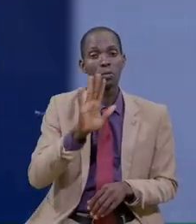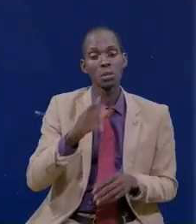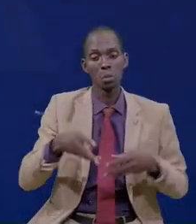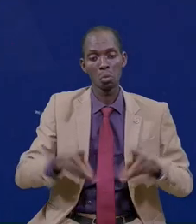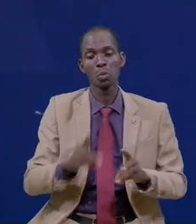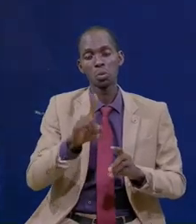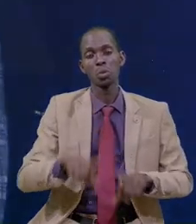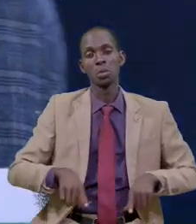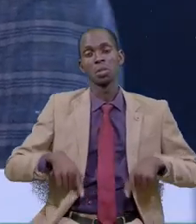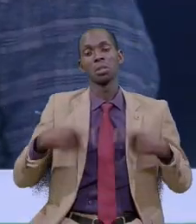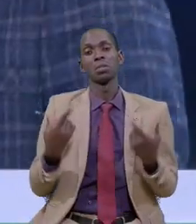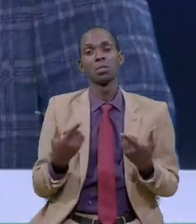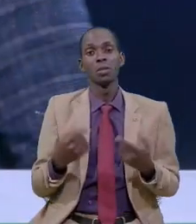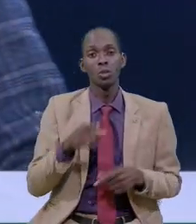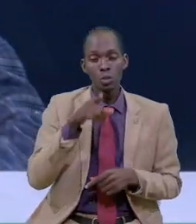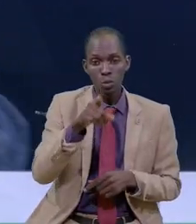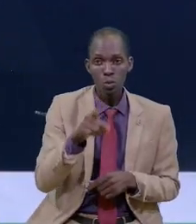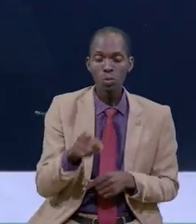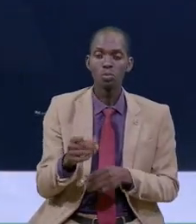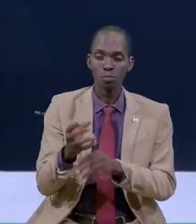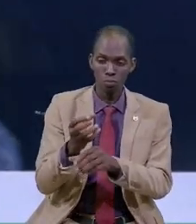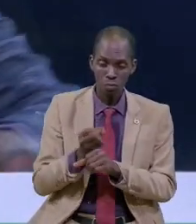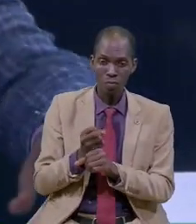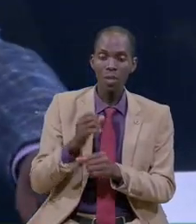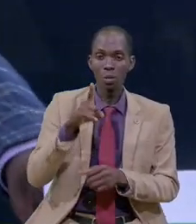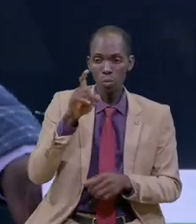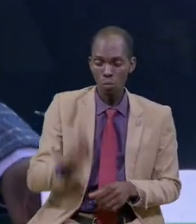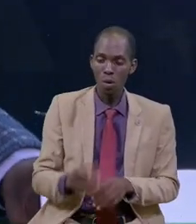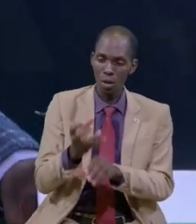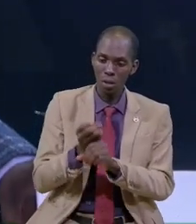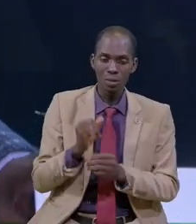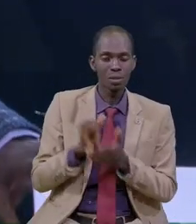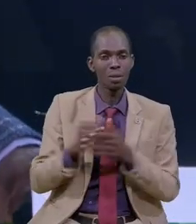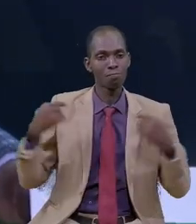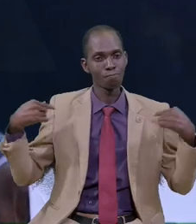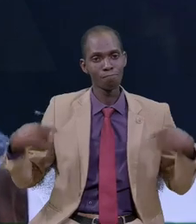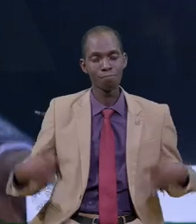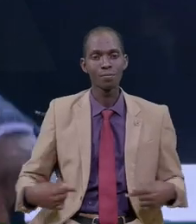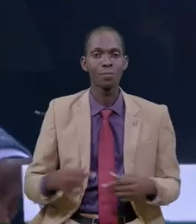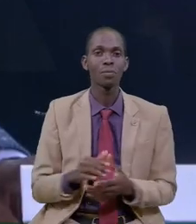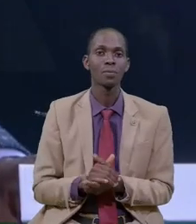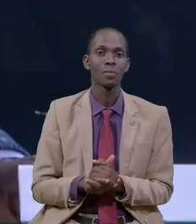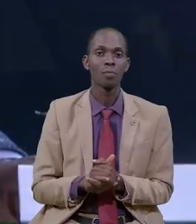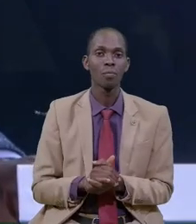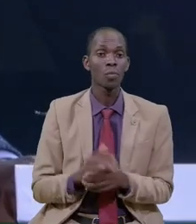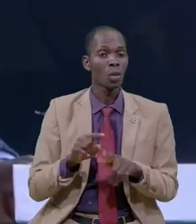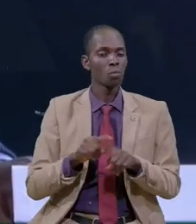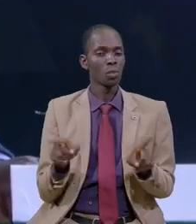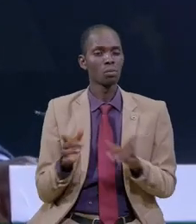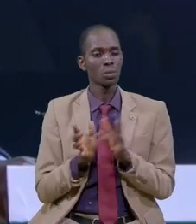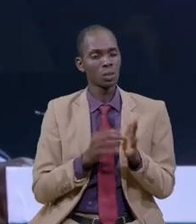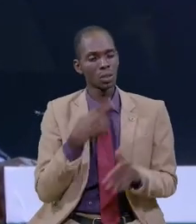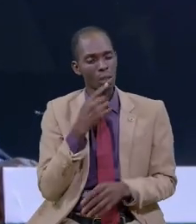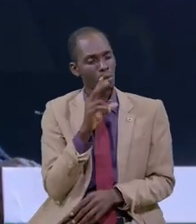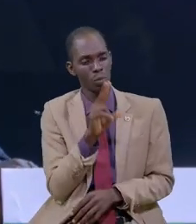La vie que tu as you earned and you ought to have affliction. Tu méritais et tu devrais avoir l'affliction. But Jesus says no. Et